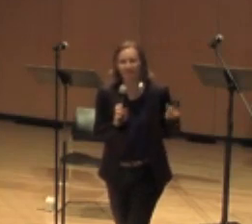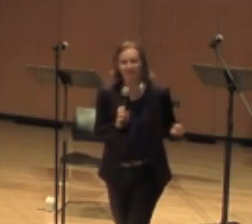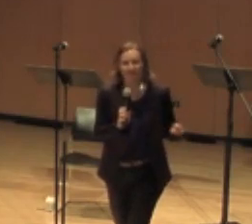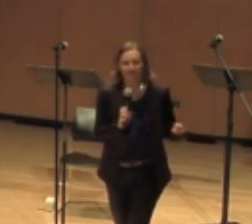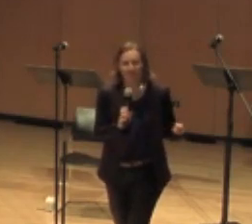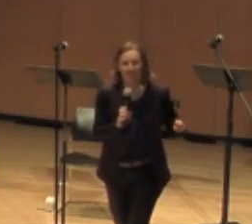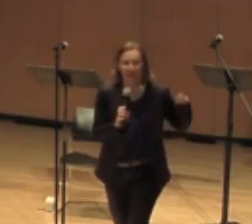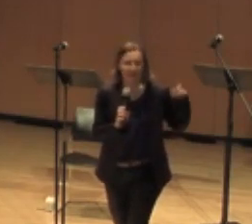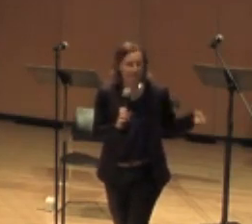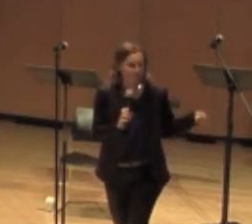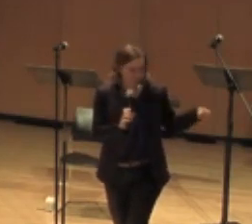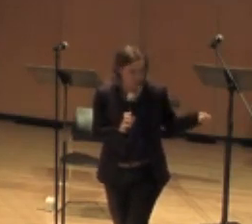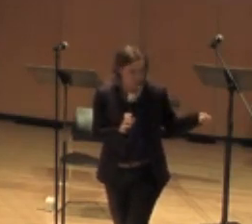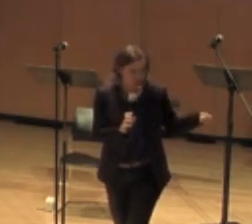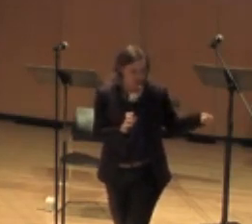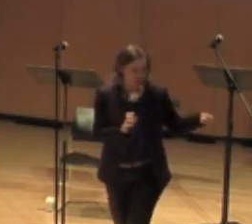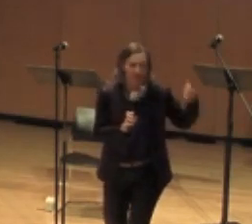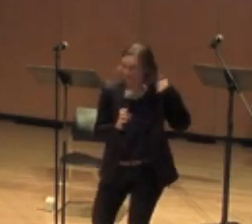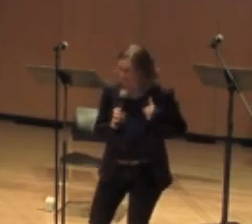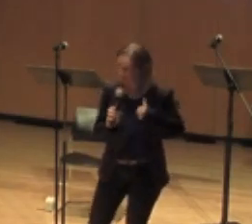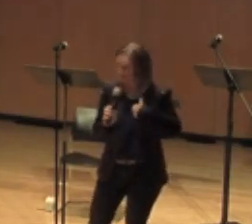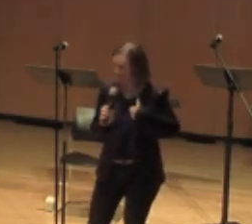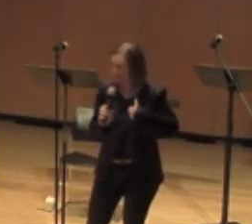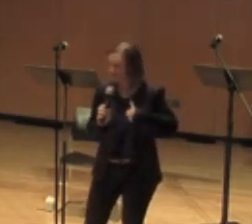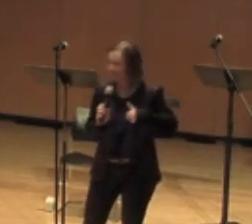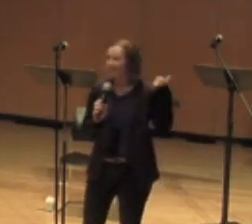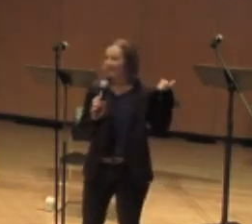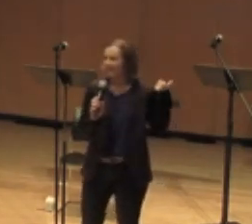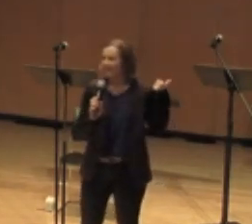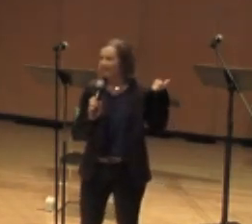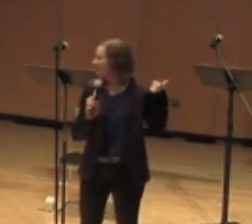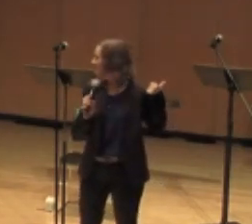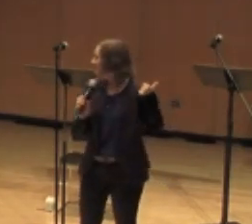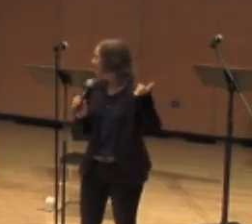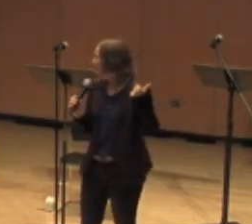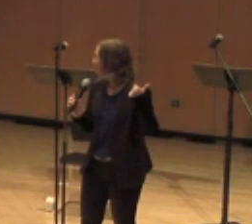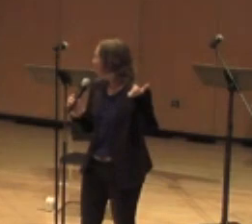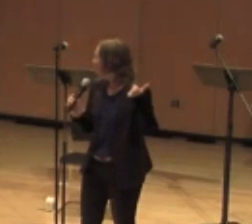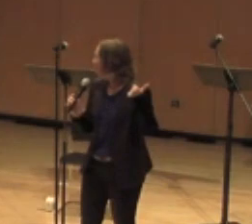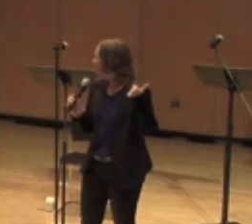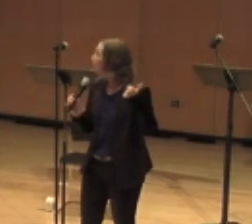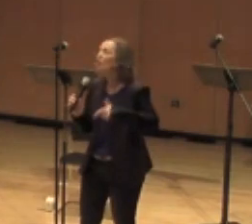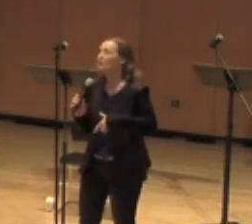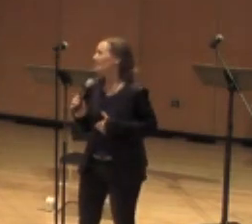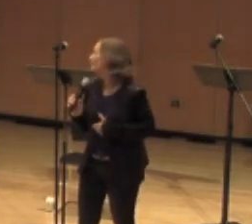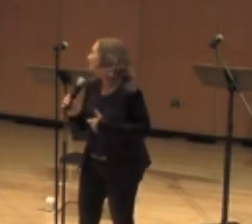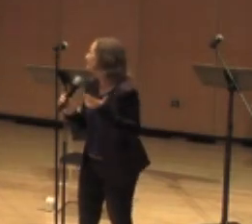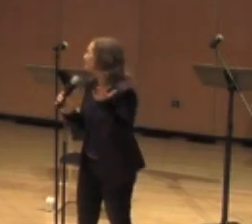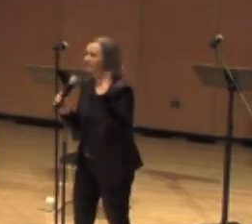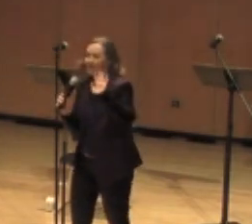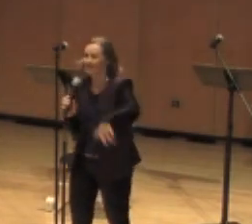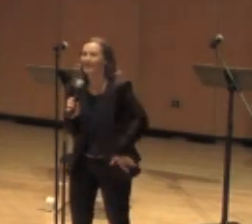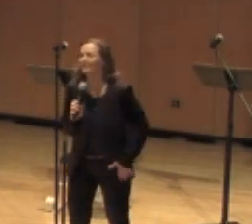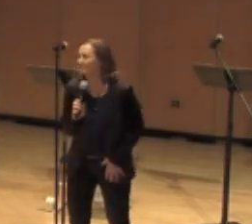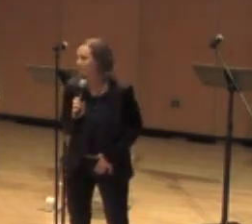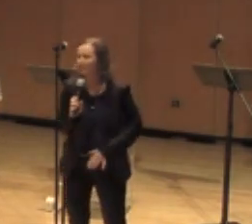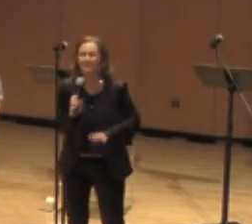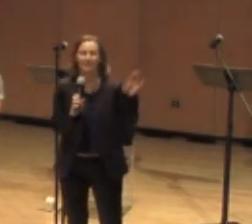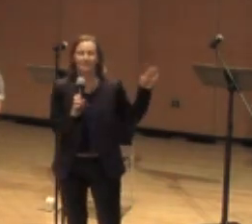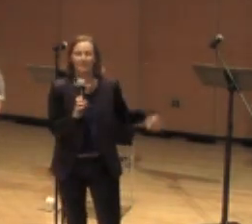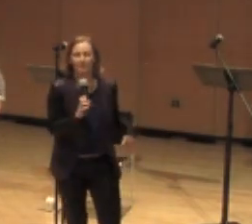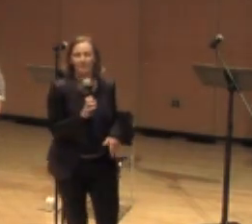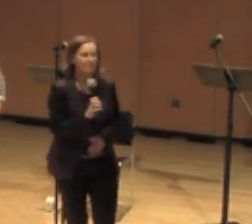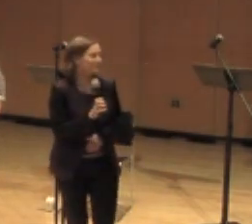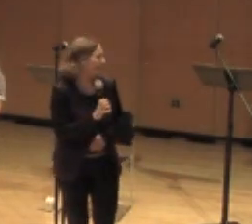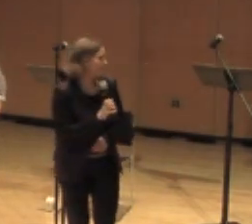Theater in Philadelphia is actually doing a production of a summer day in she no she she got sick the